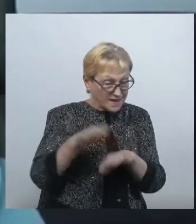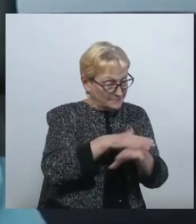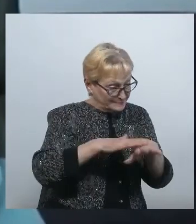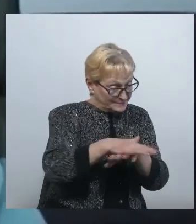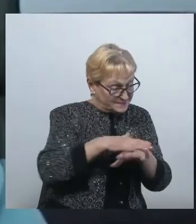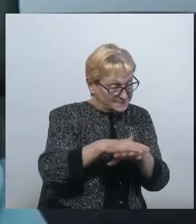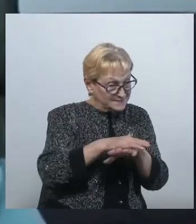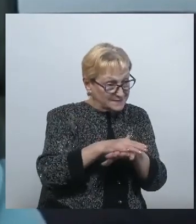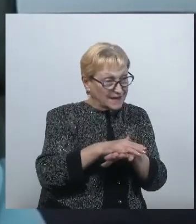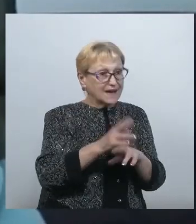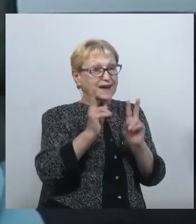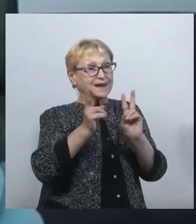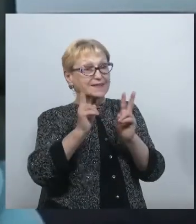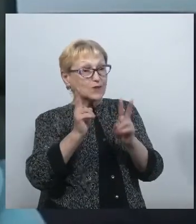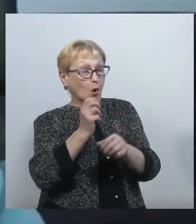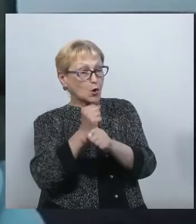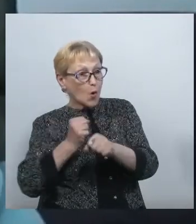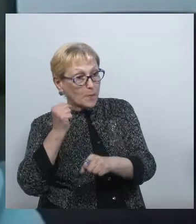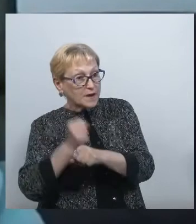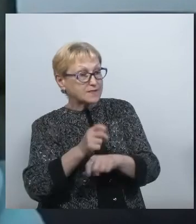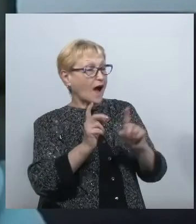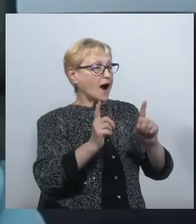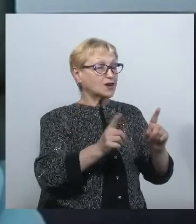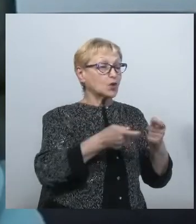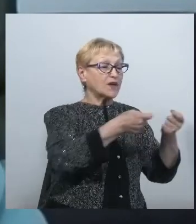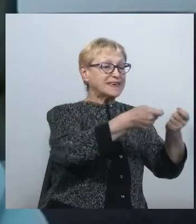if we have enough financial resources,